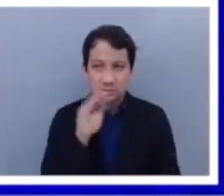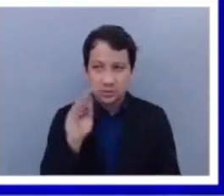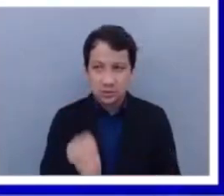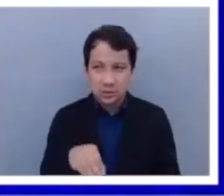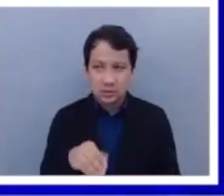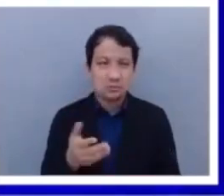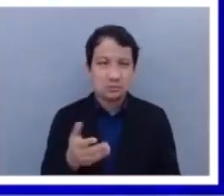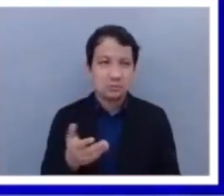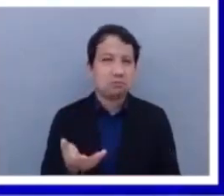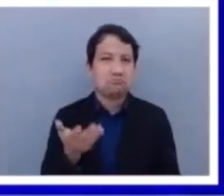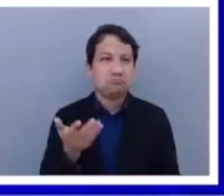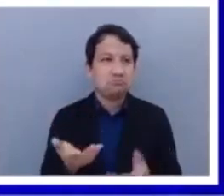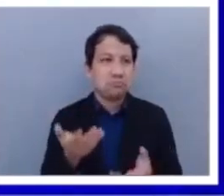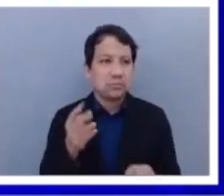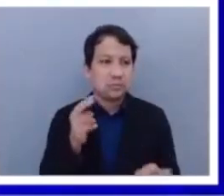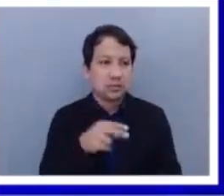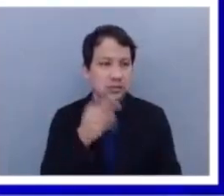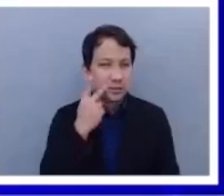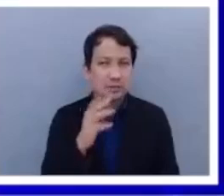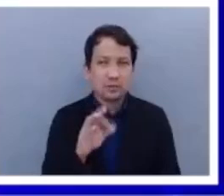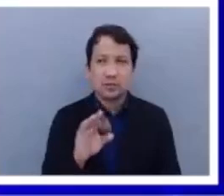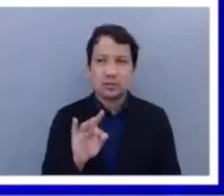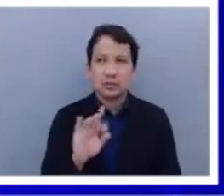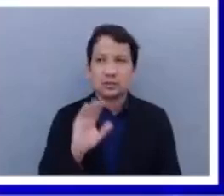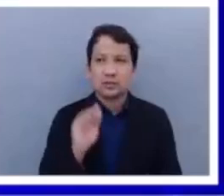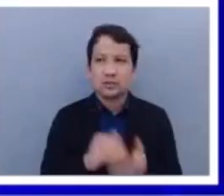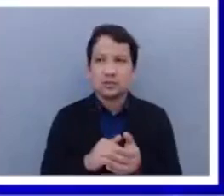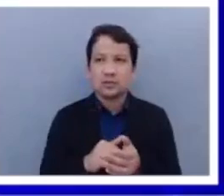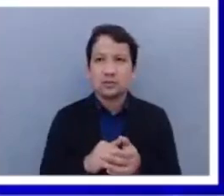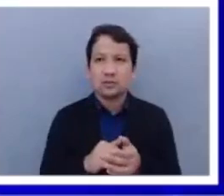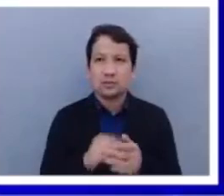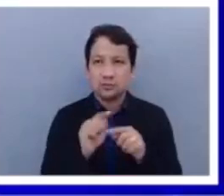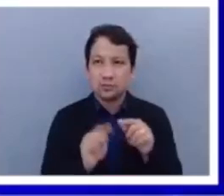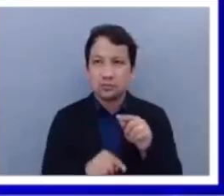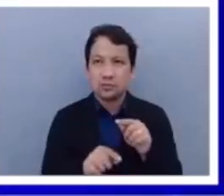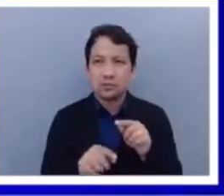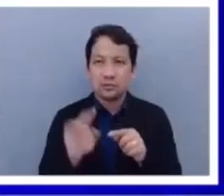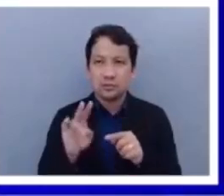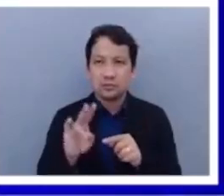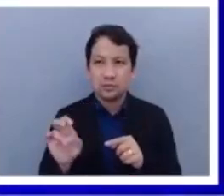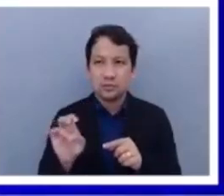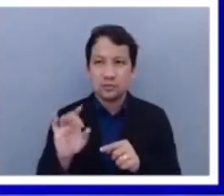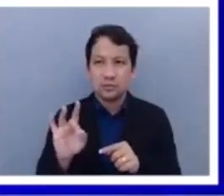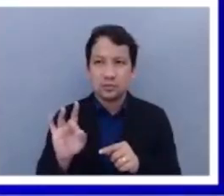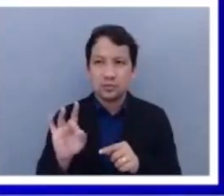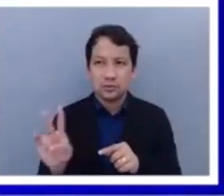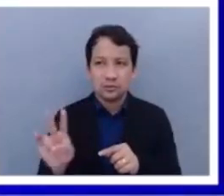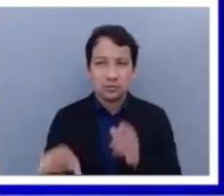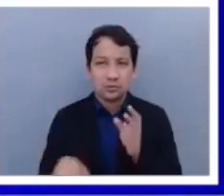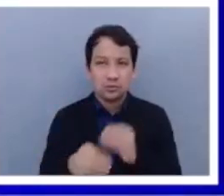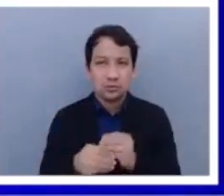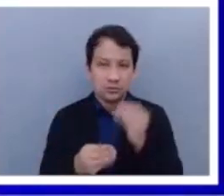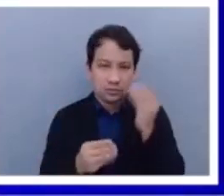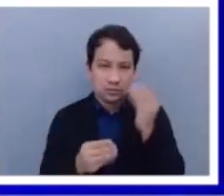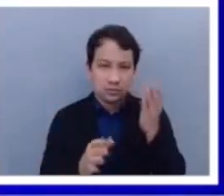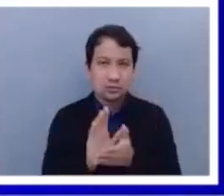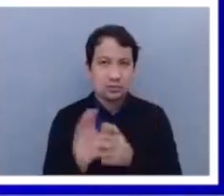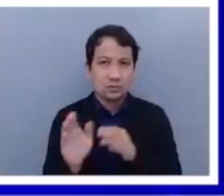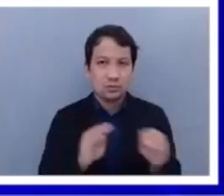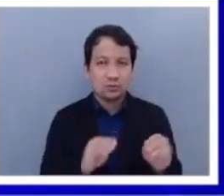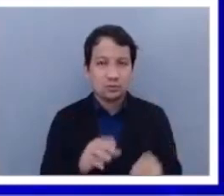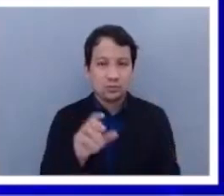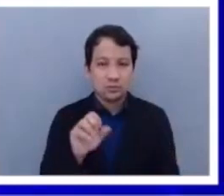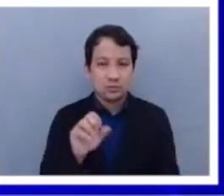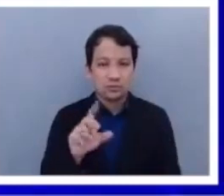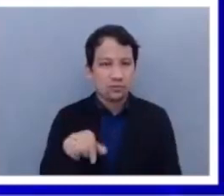would be 98,000 divided by 782. 782 kasi yung new entrants. So